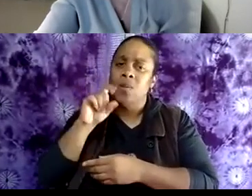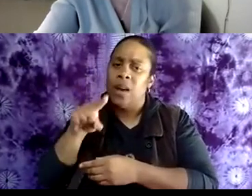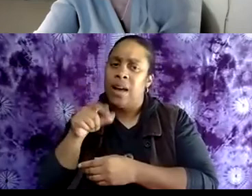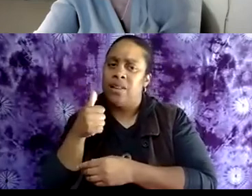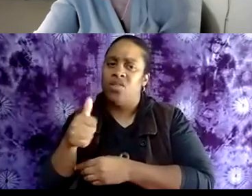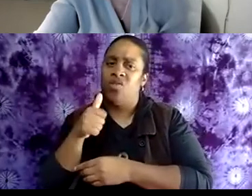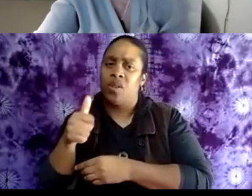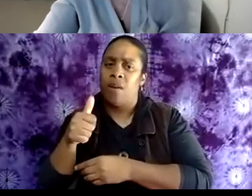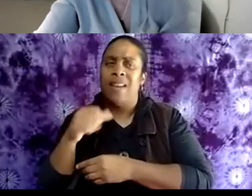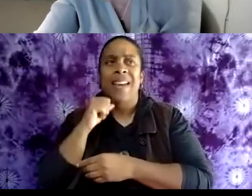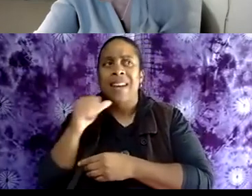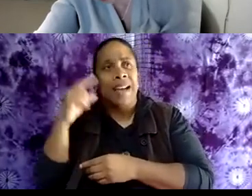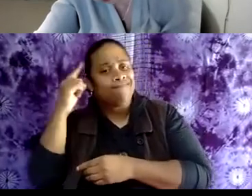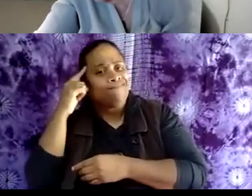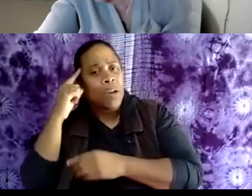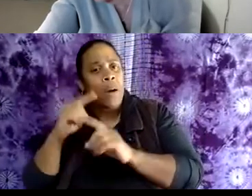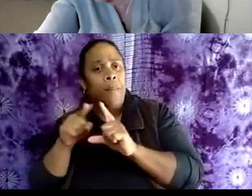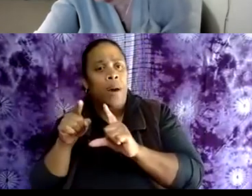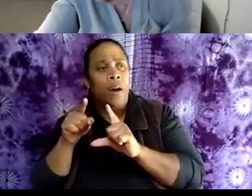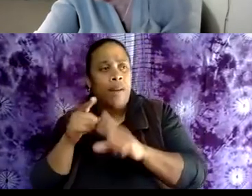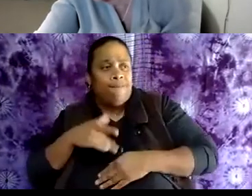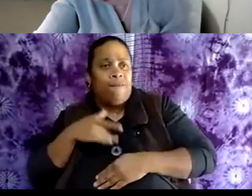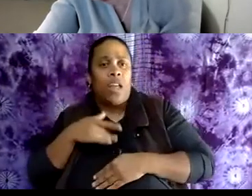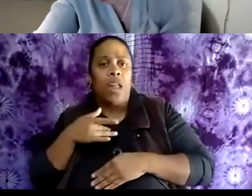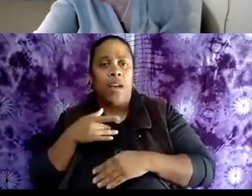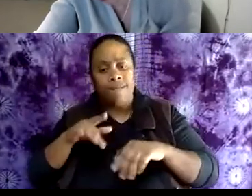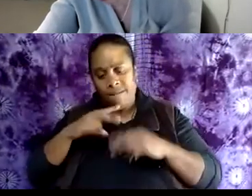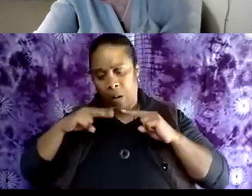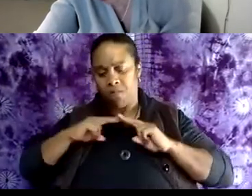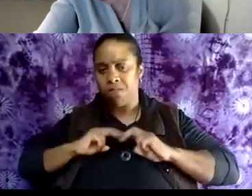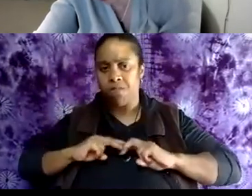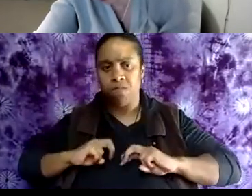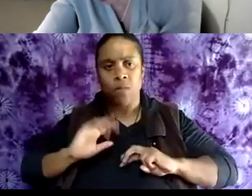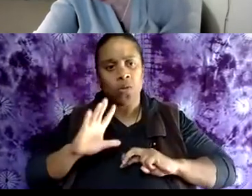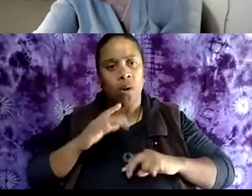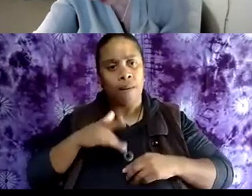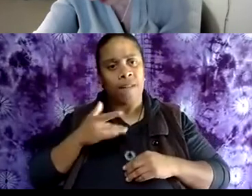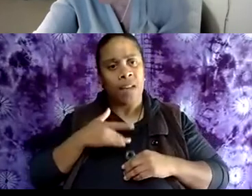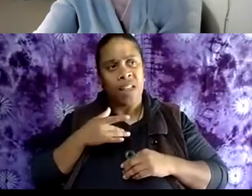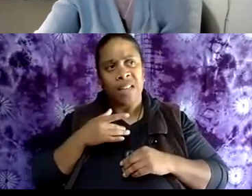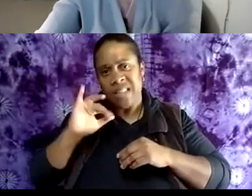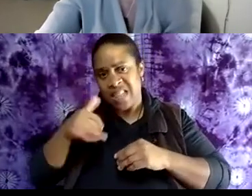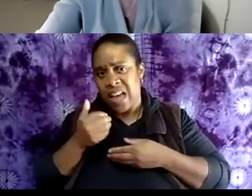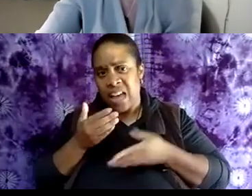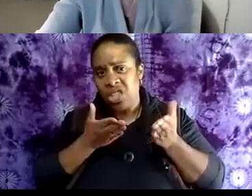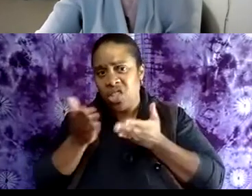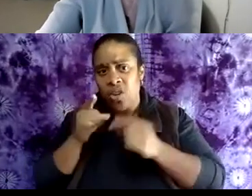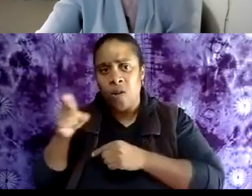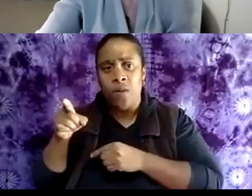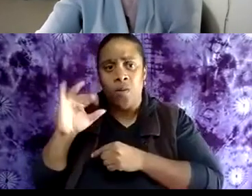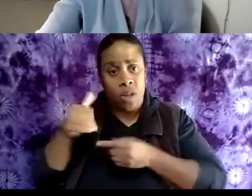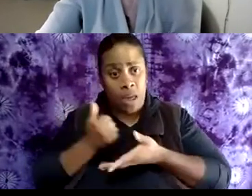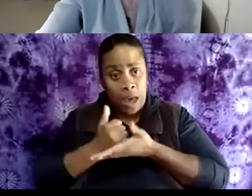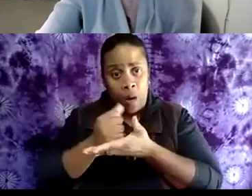mean intellectually ask yourself, but sort of feel into yourself what that was for you. Did that serve you? Did that help